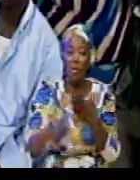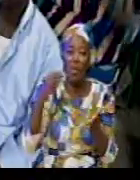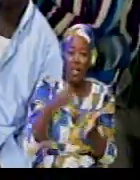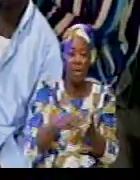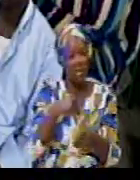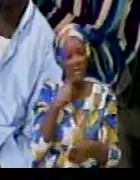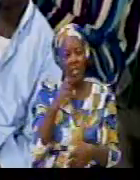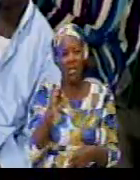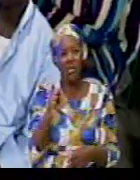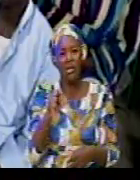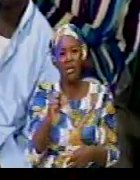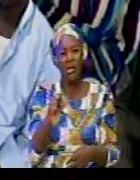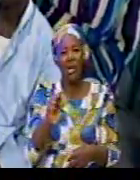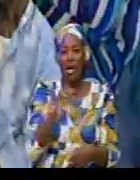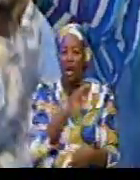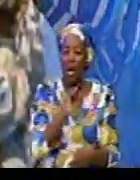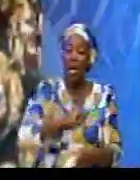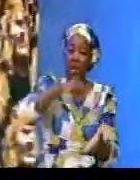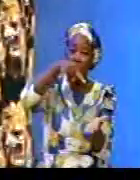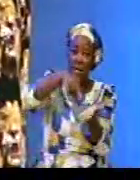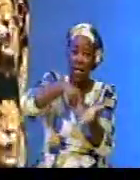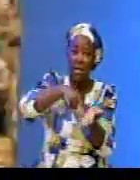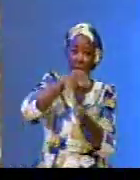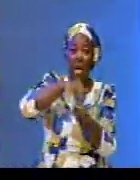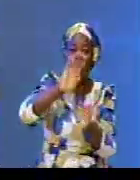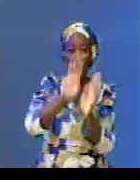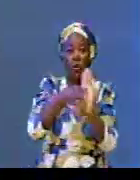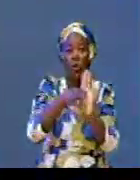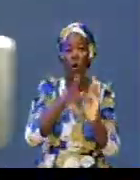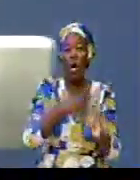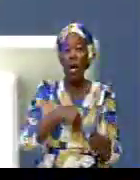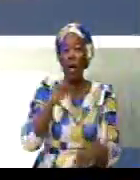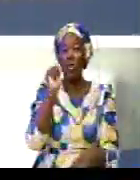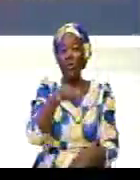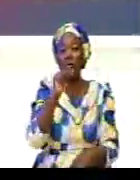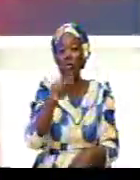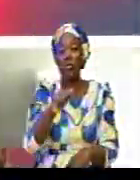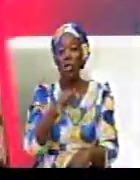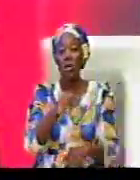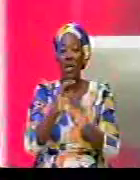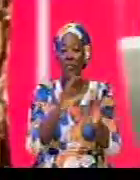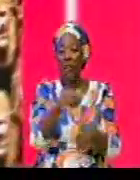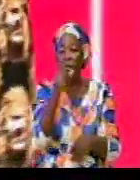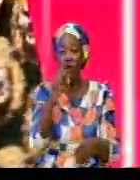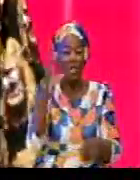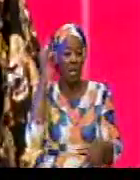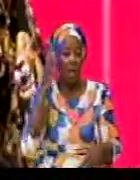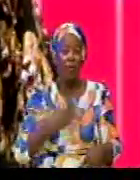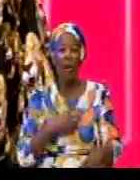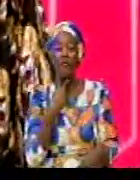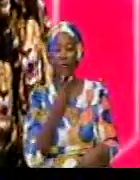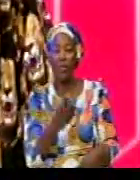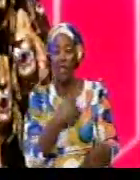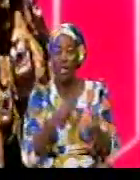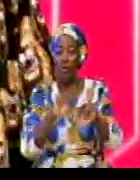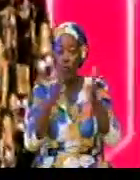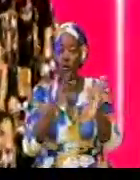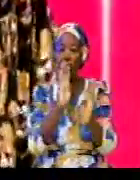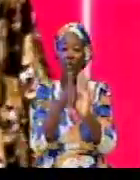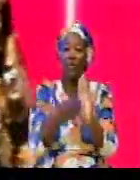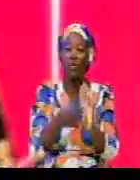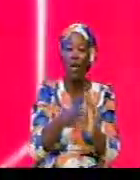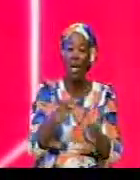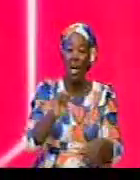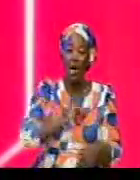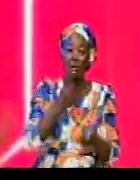Greater, greater. When you are born again, it says, I stand at the door and knock. If anyone